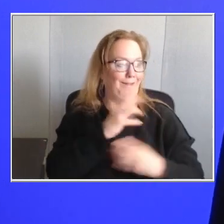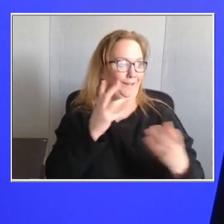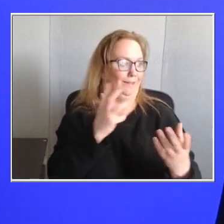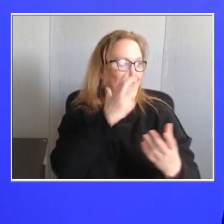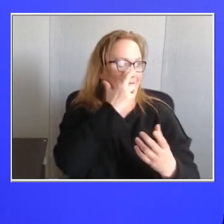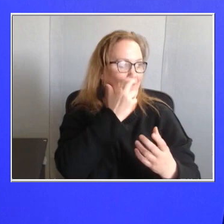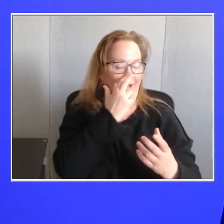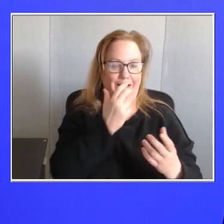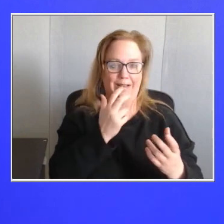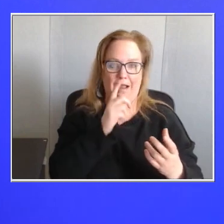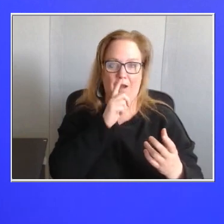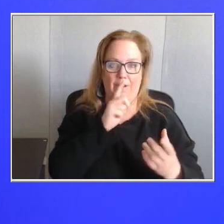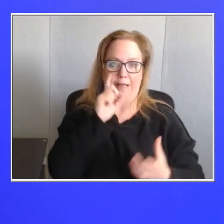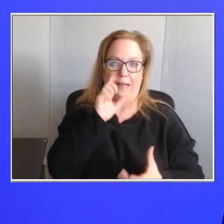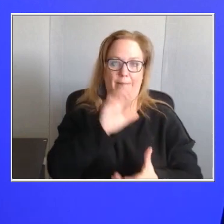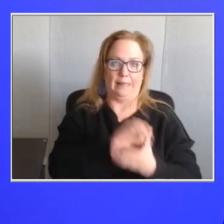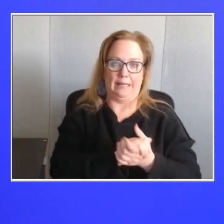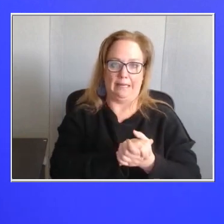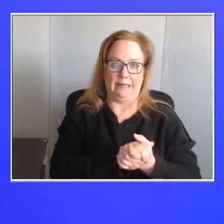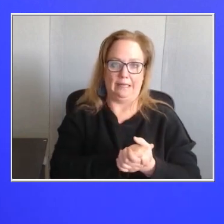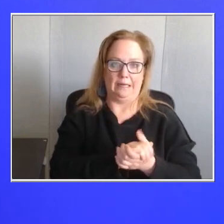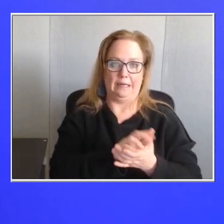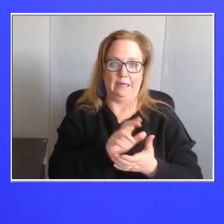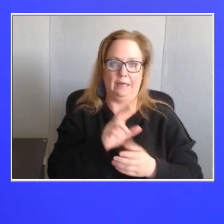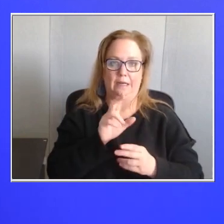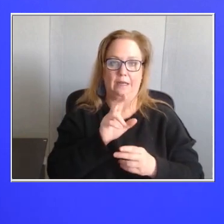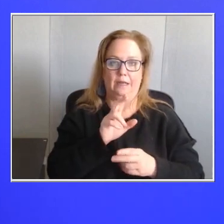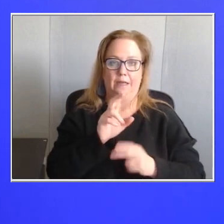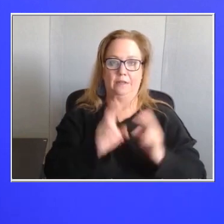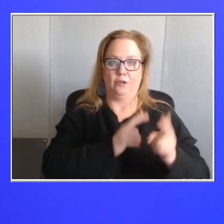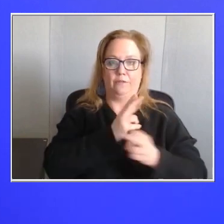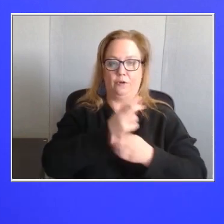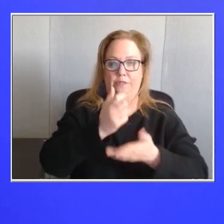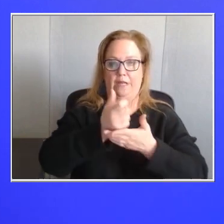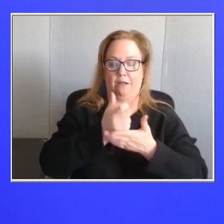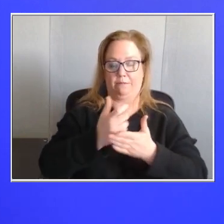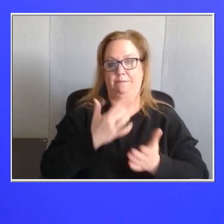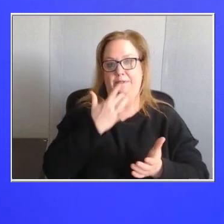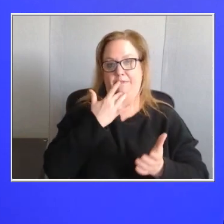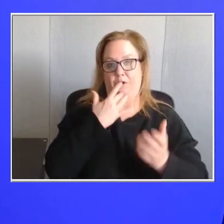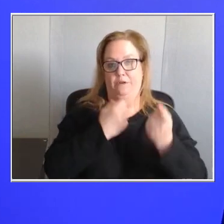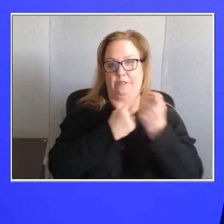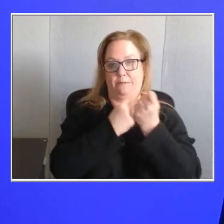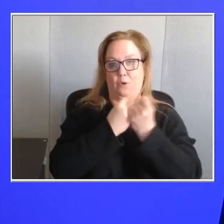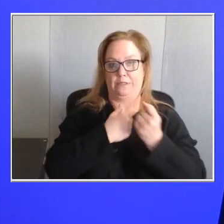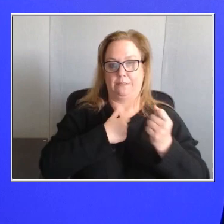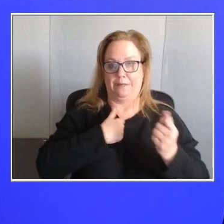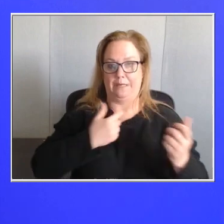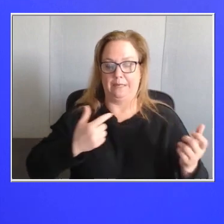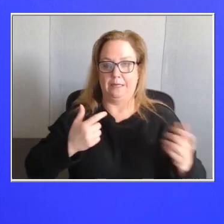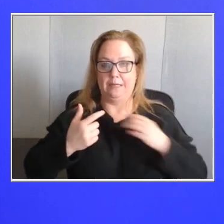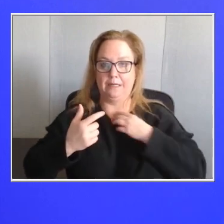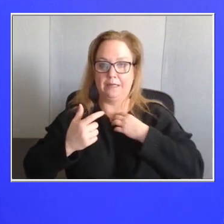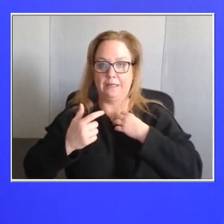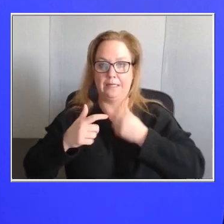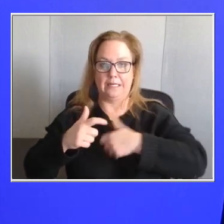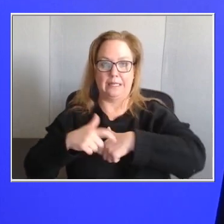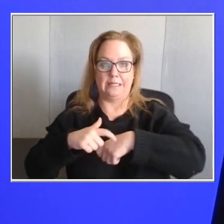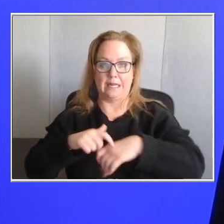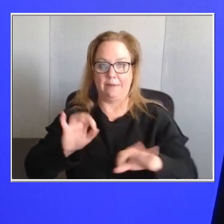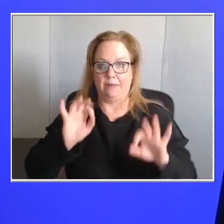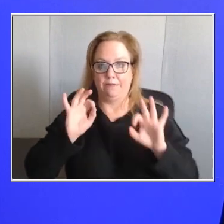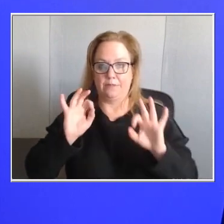I truly believe that the universe conspires in my favor and that the timing was